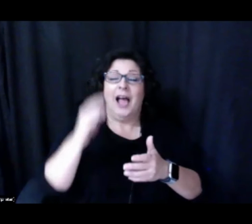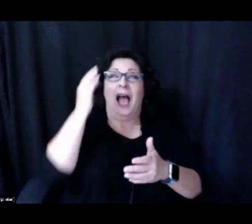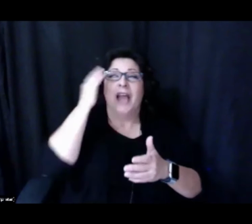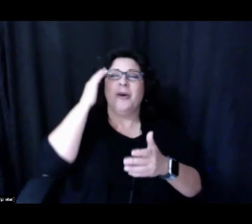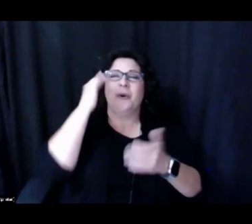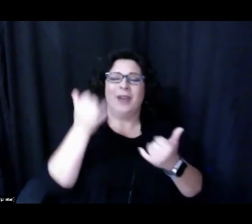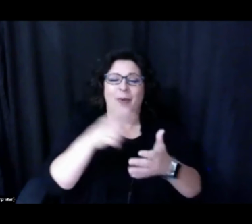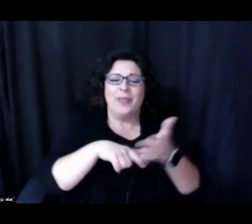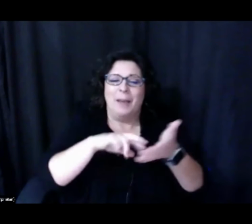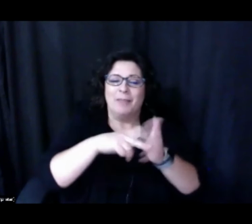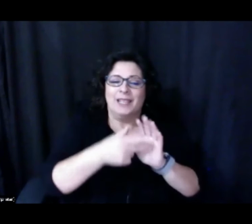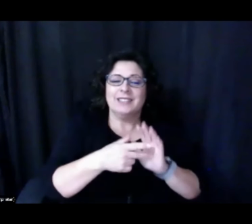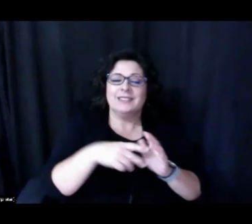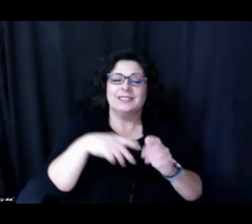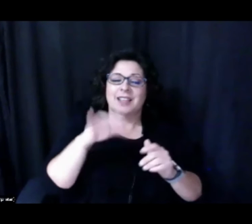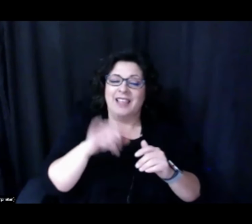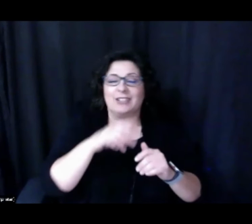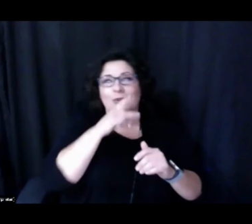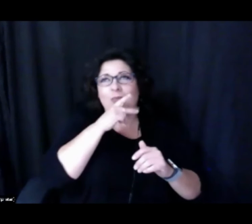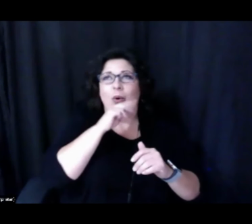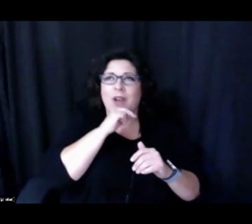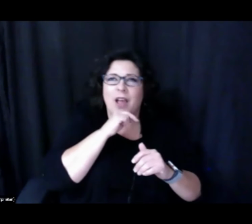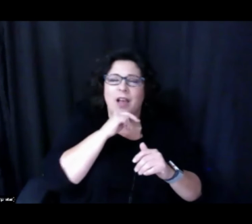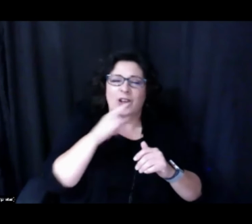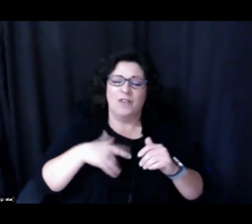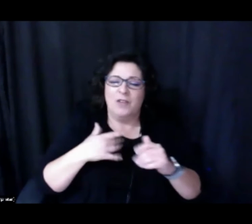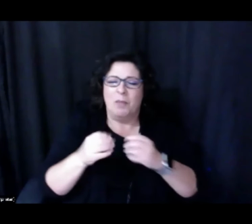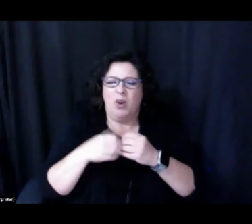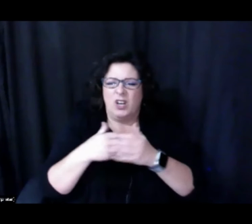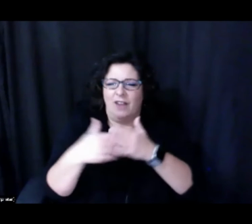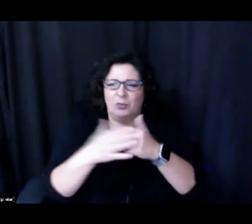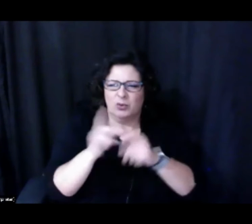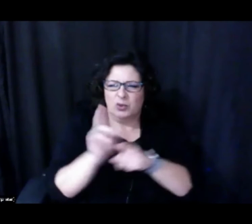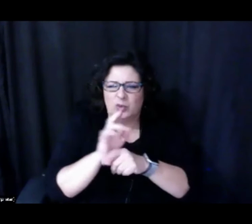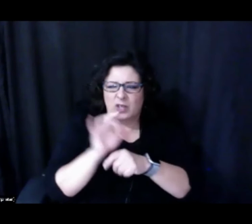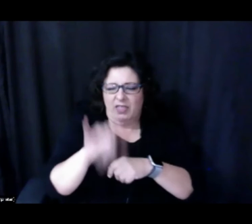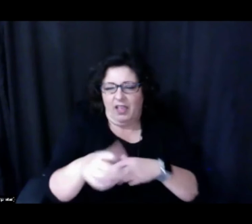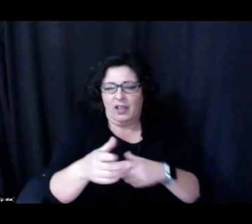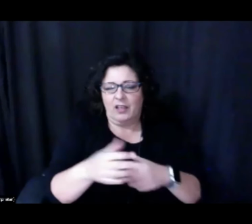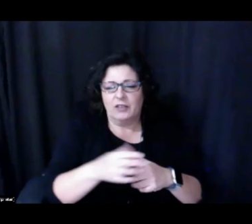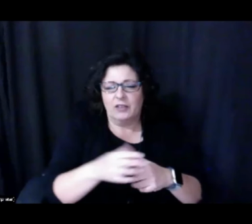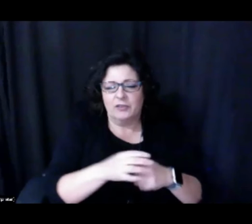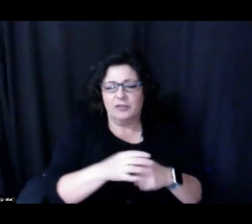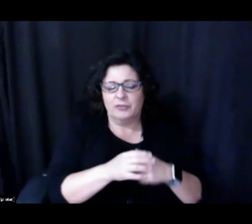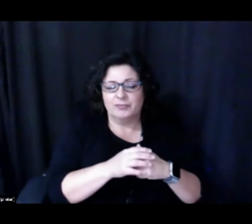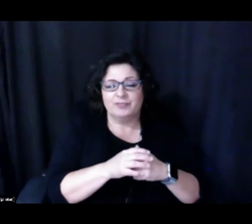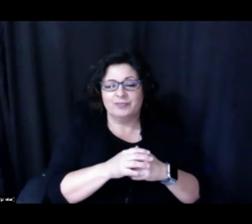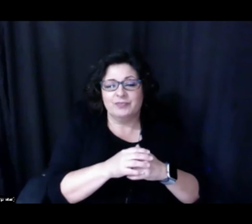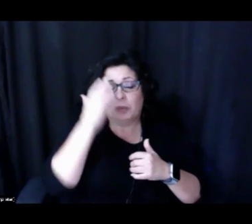this is a pronoun, and that you feel a little more comfortable using it.